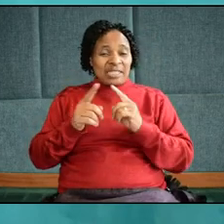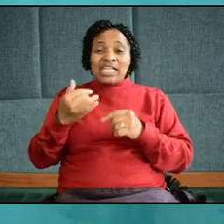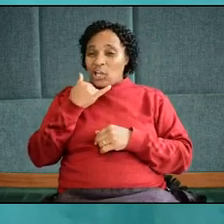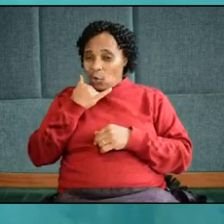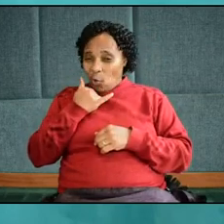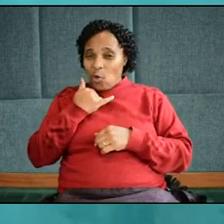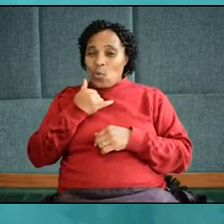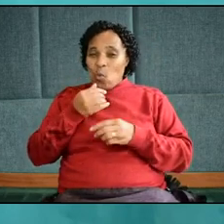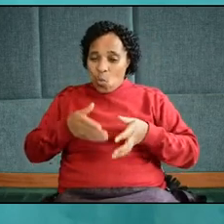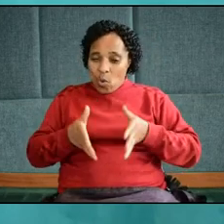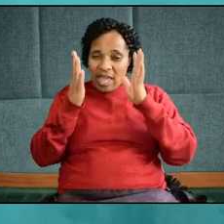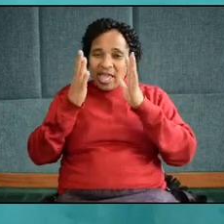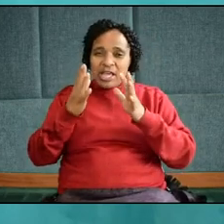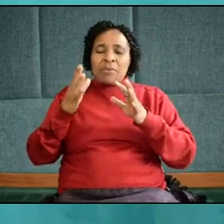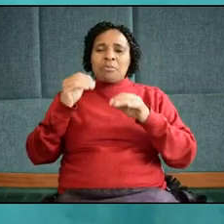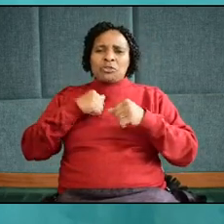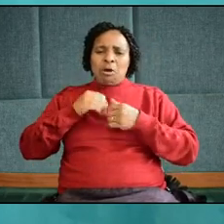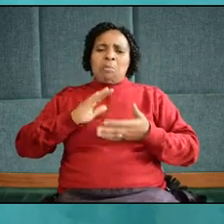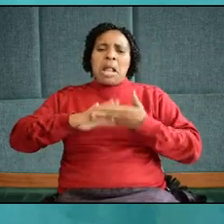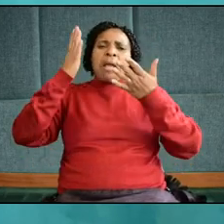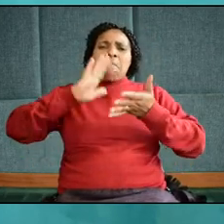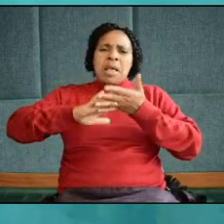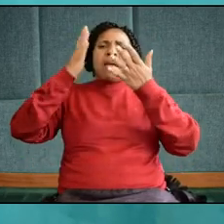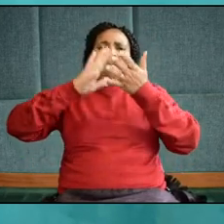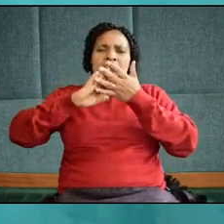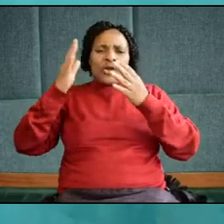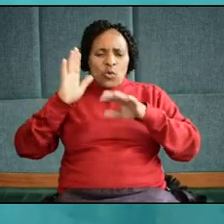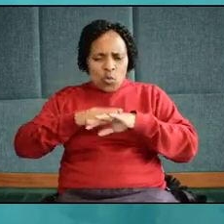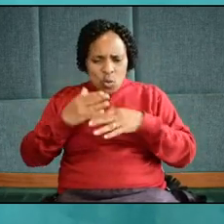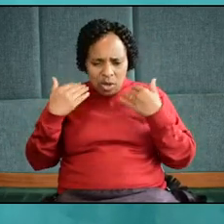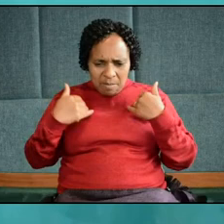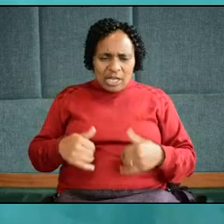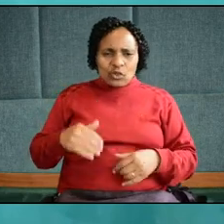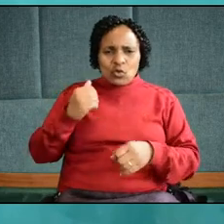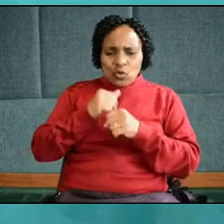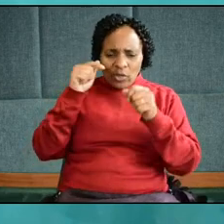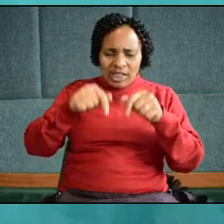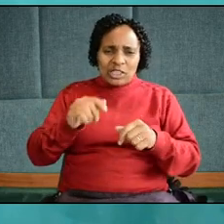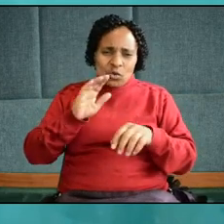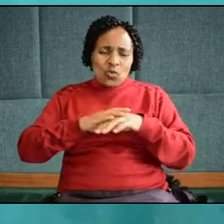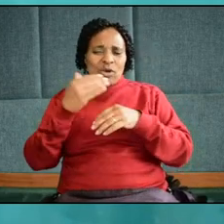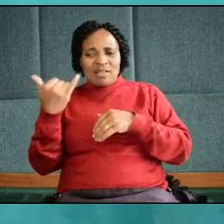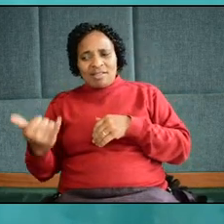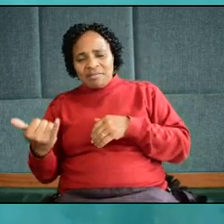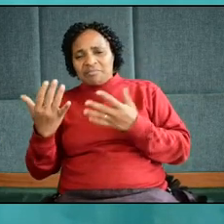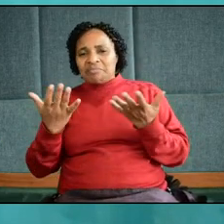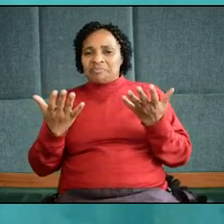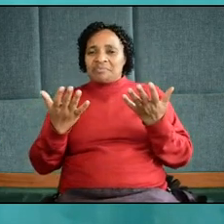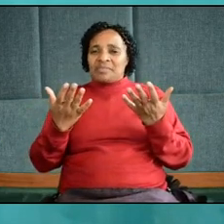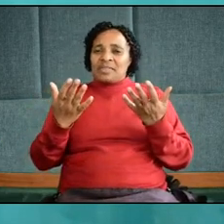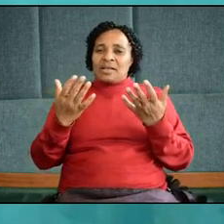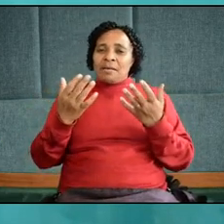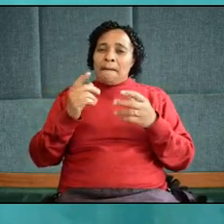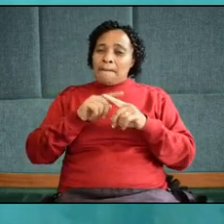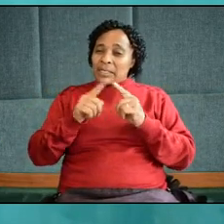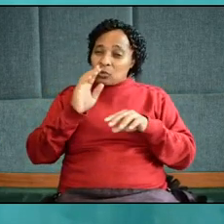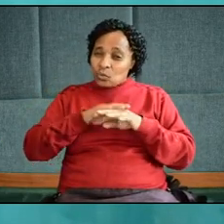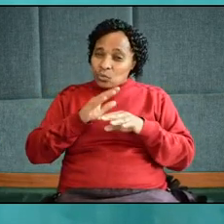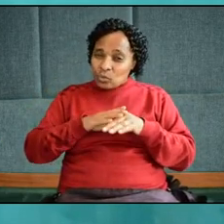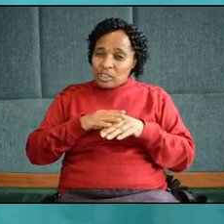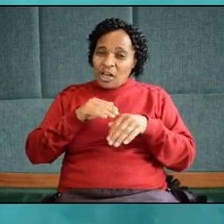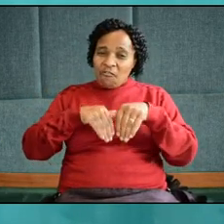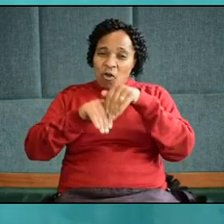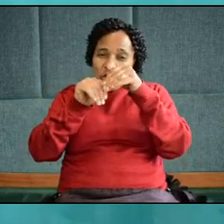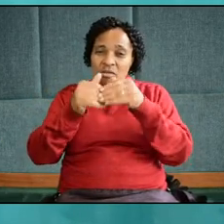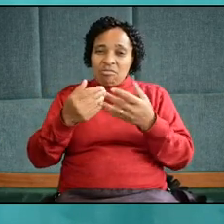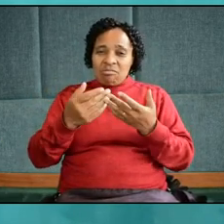just getting praise that, hey, you're a good person, you do this, you do that, you do the other, but the motive isn't right. You want followers, you want likes,